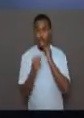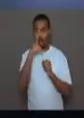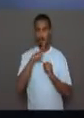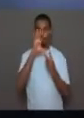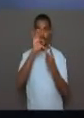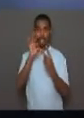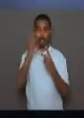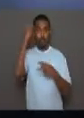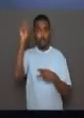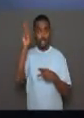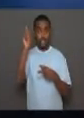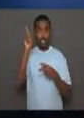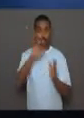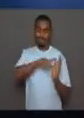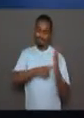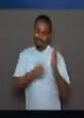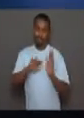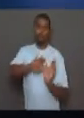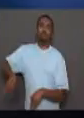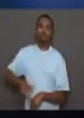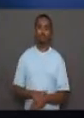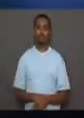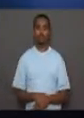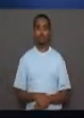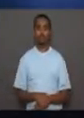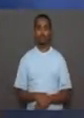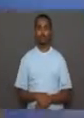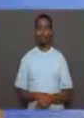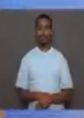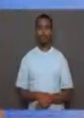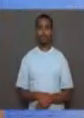of the selected professionals must be left behind.